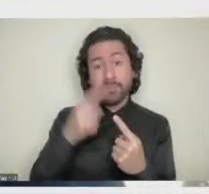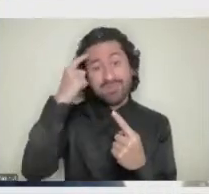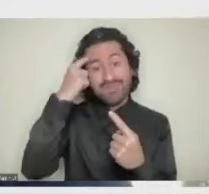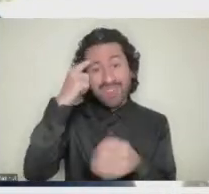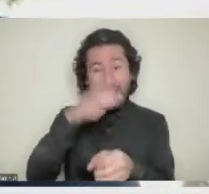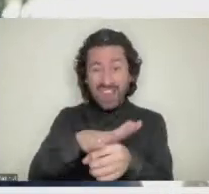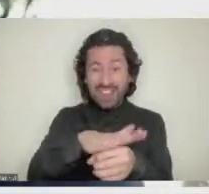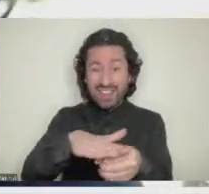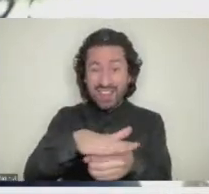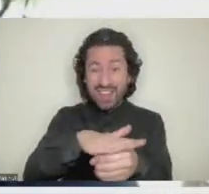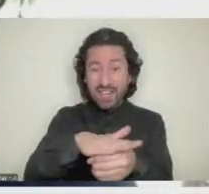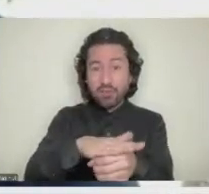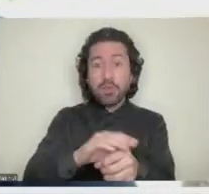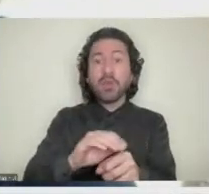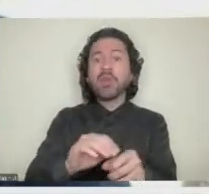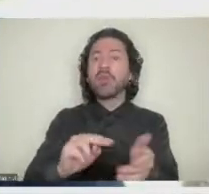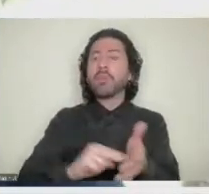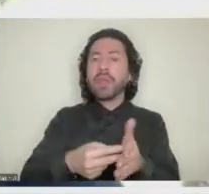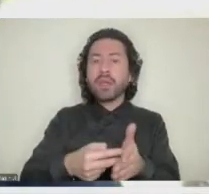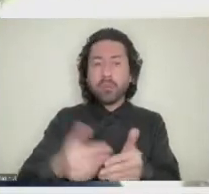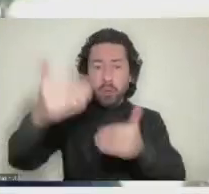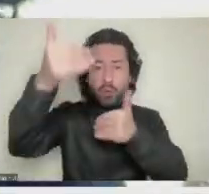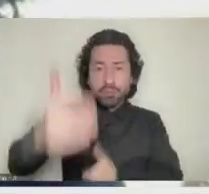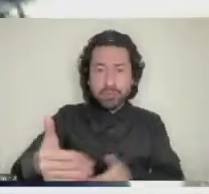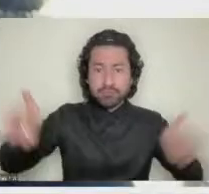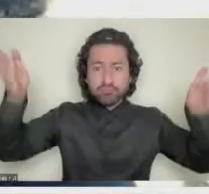to territories, we're not only talking about